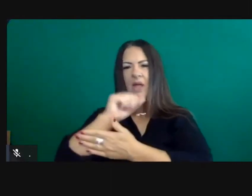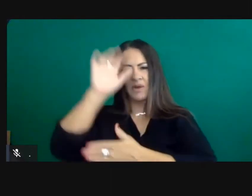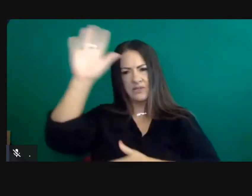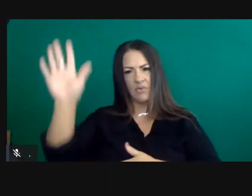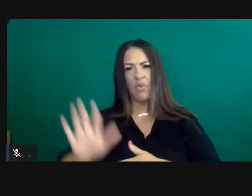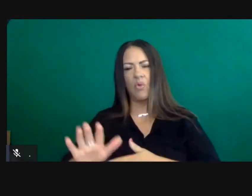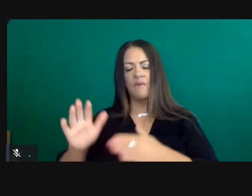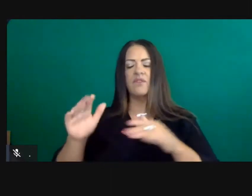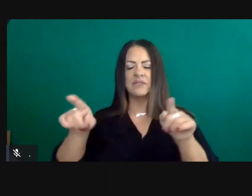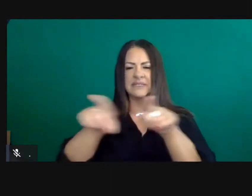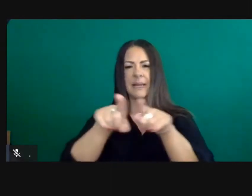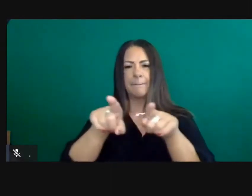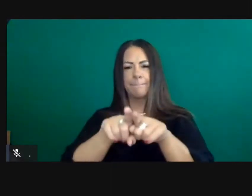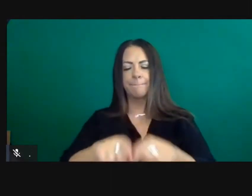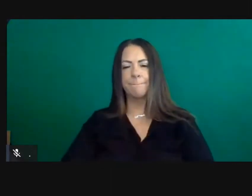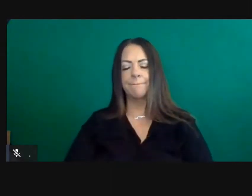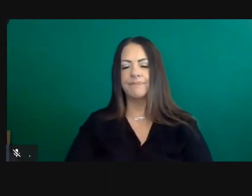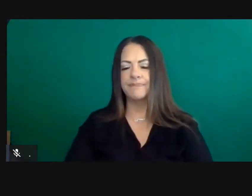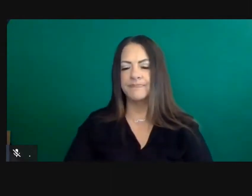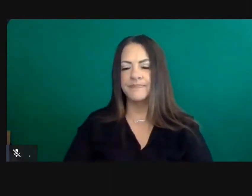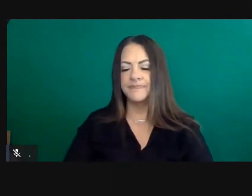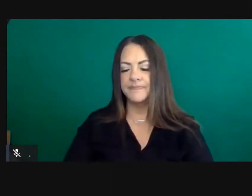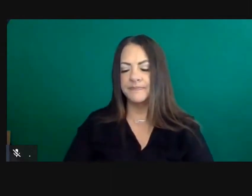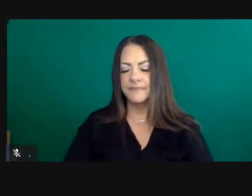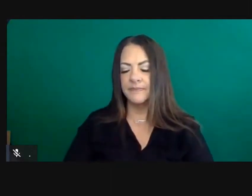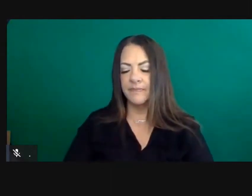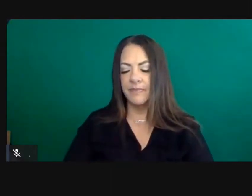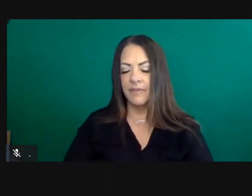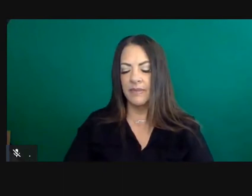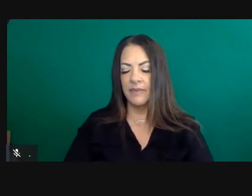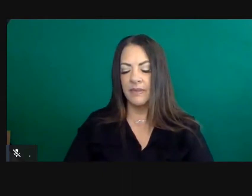state. Adam Rakusin, ABC 10.